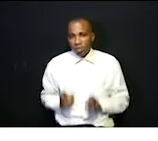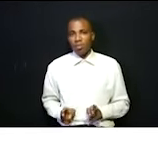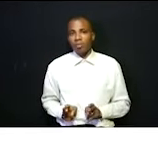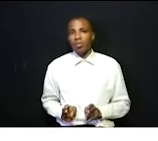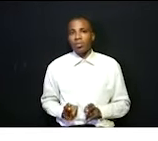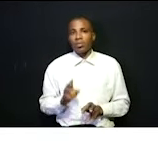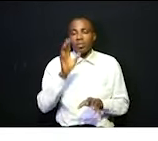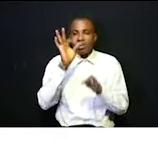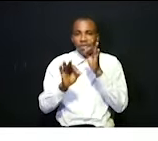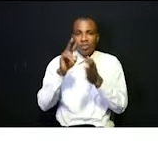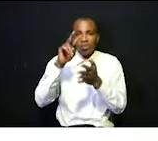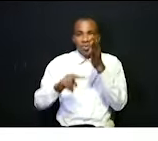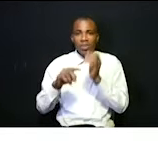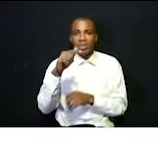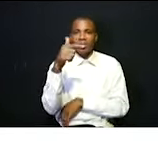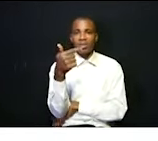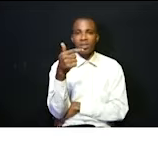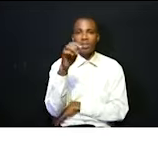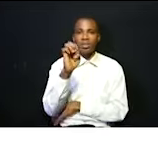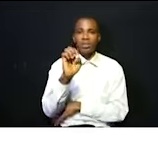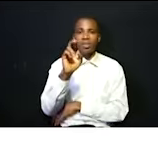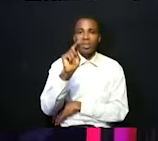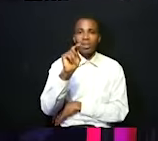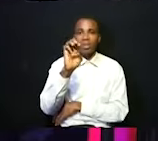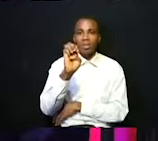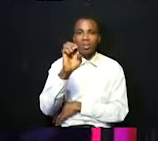Genesis 2 from 18.